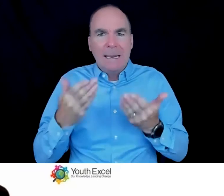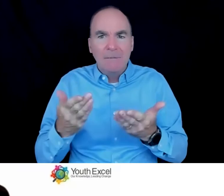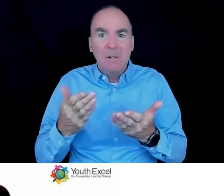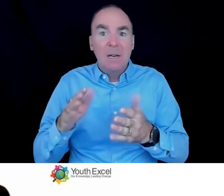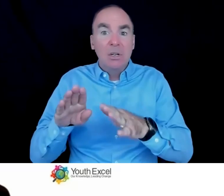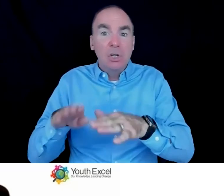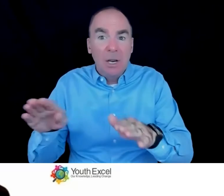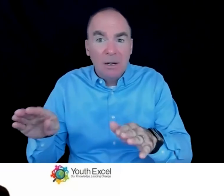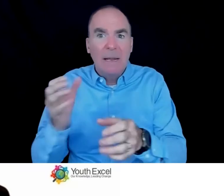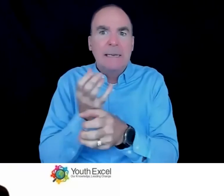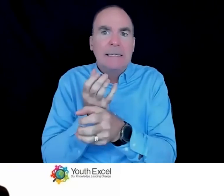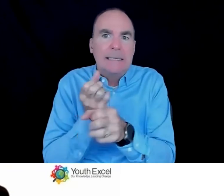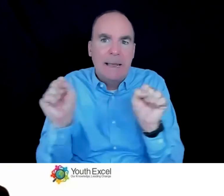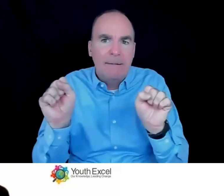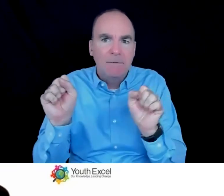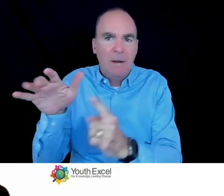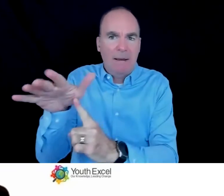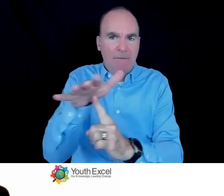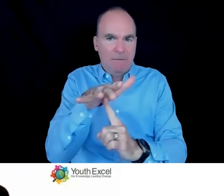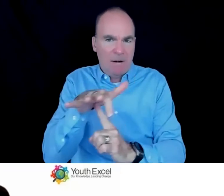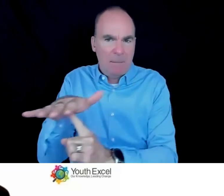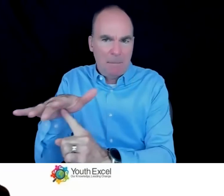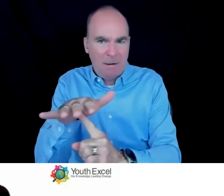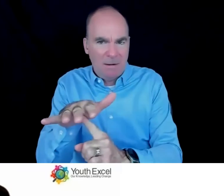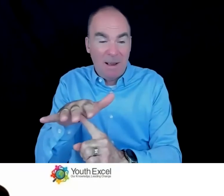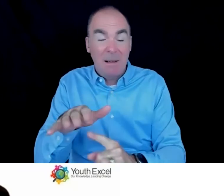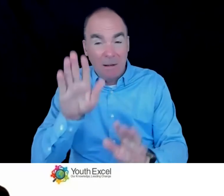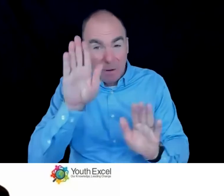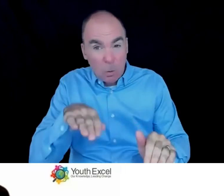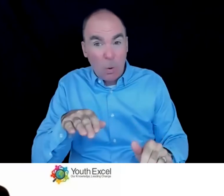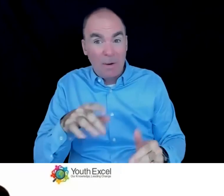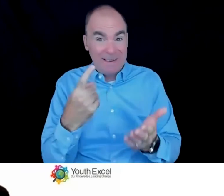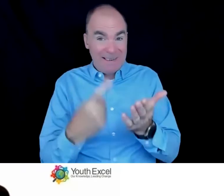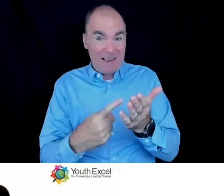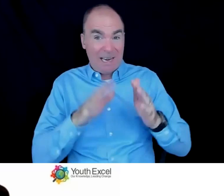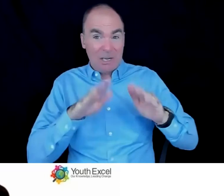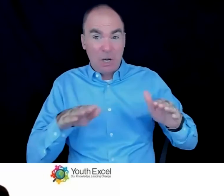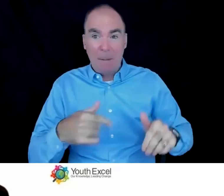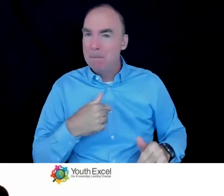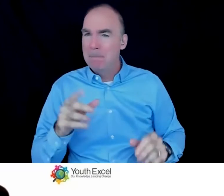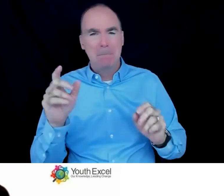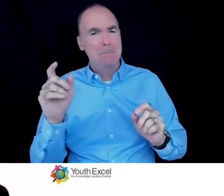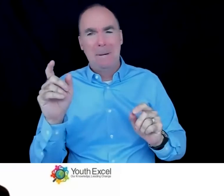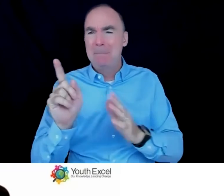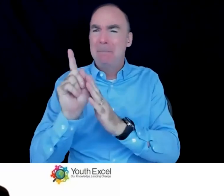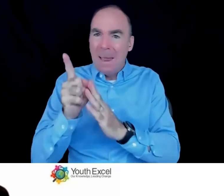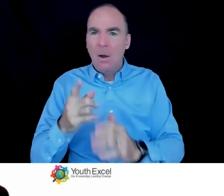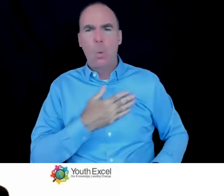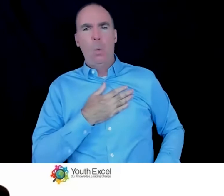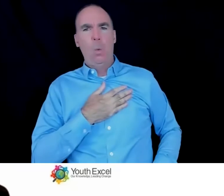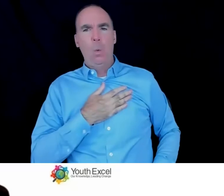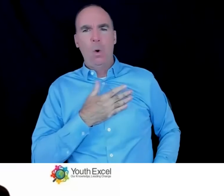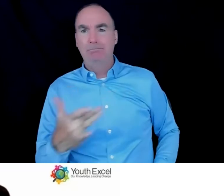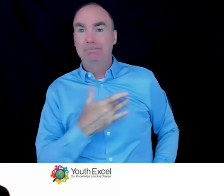children. Any person at times who talks about children really touches my heart. That was a great bit that also came out of